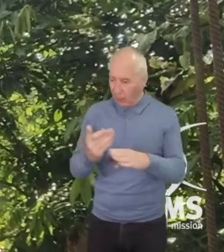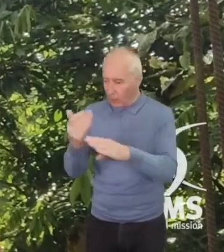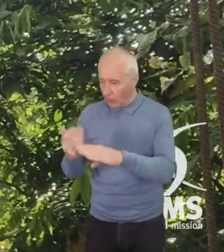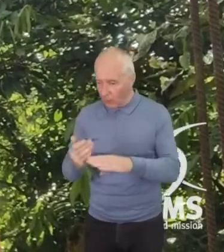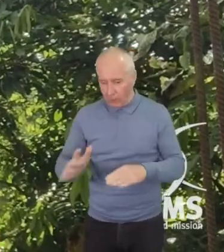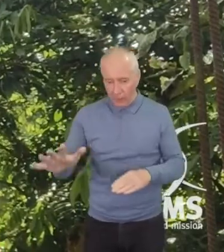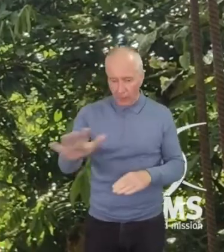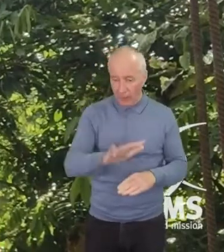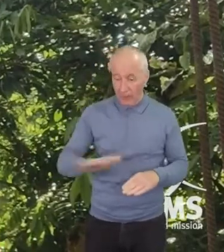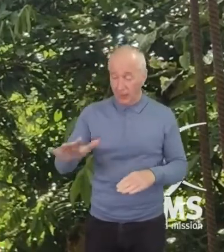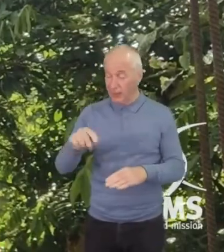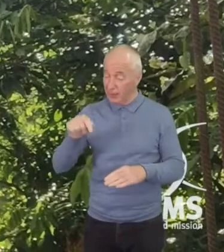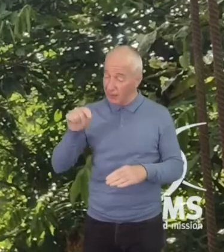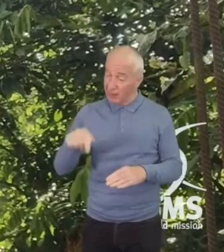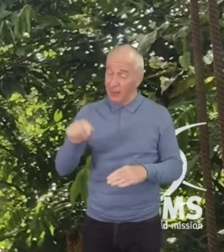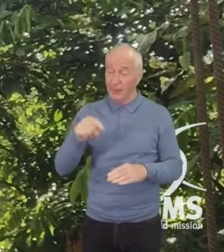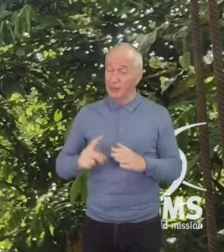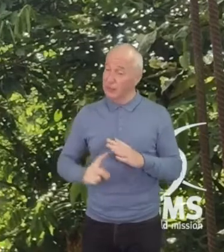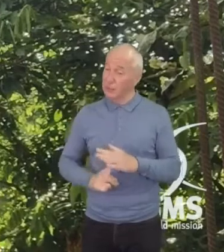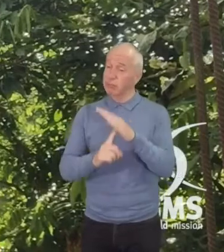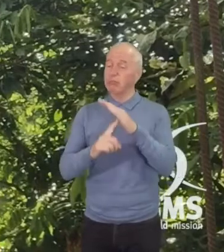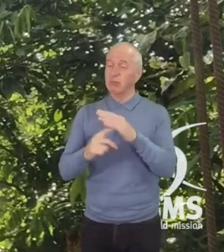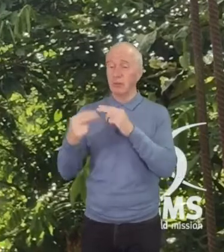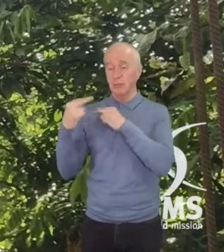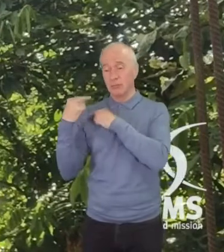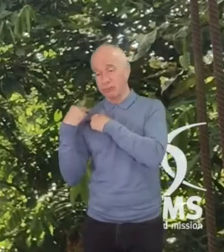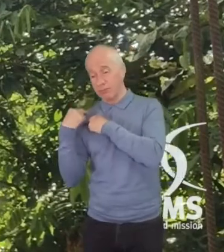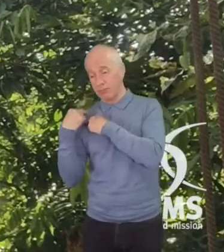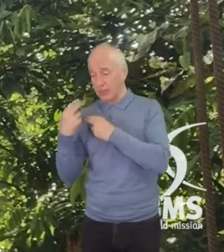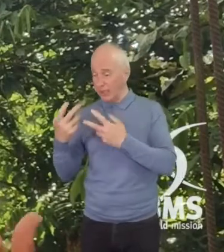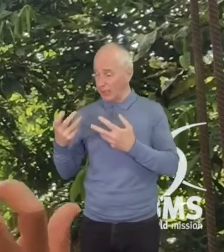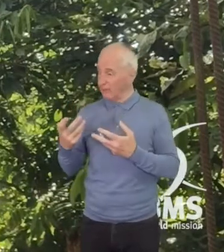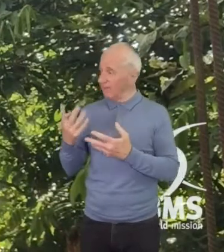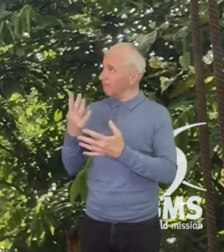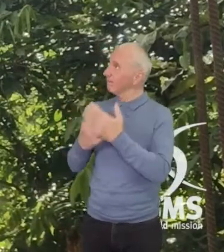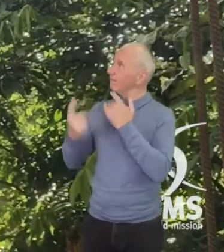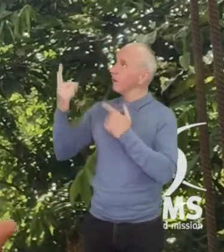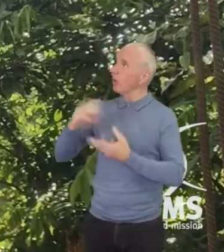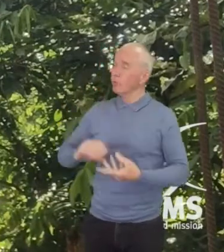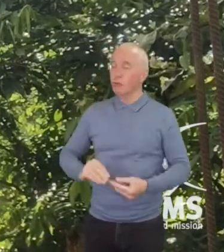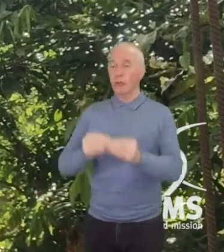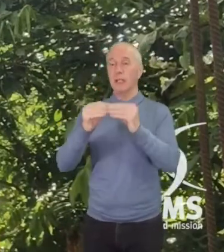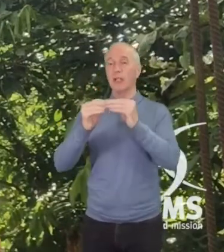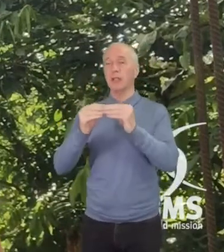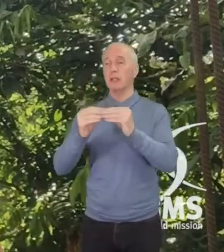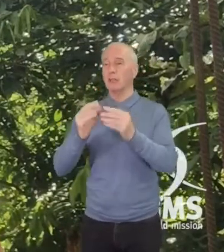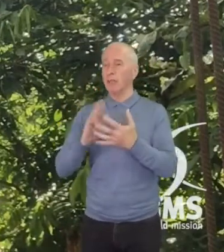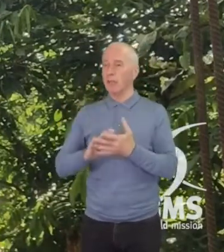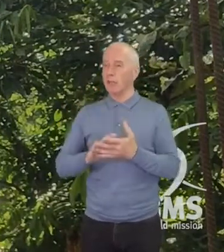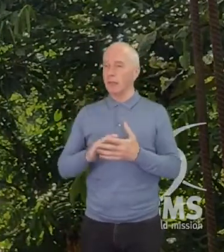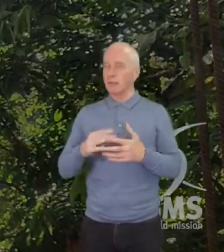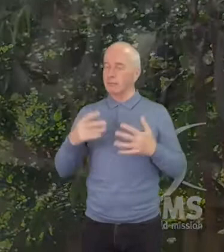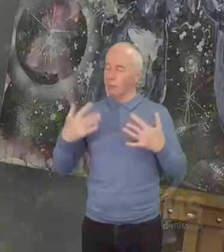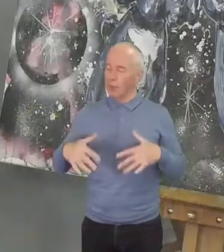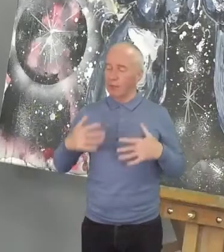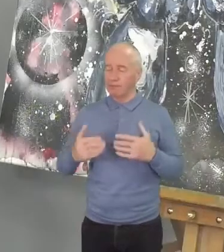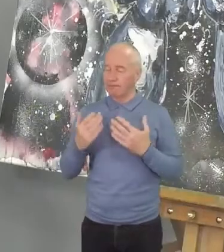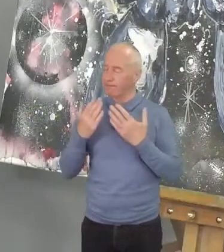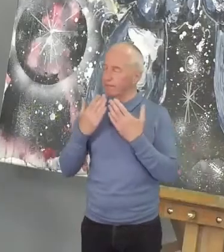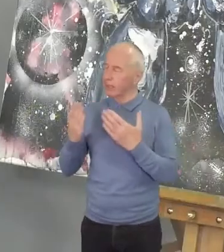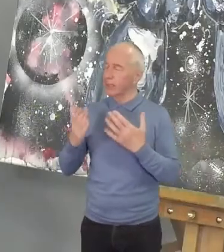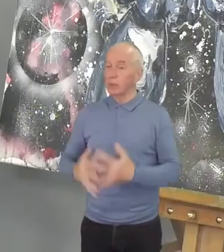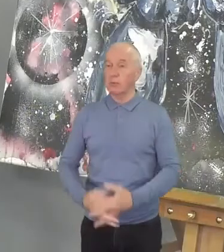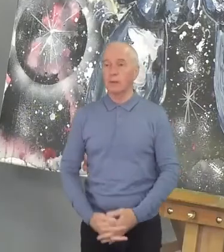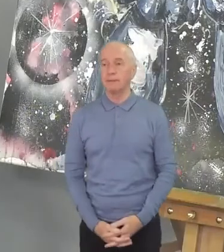most important responsibilities that our Creator ever gave us. That delights and humbles me every time.